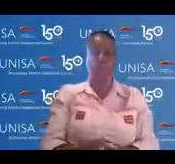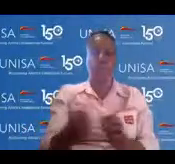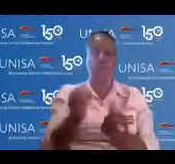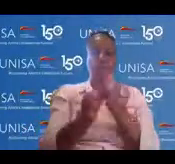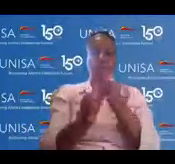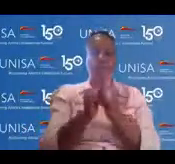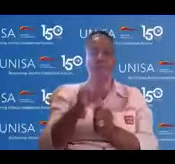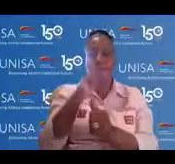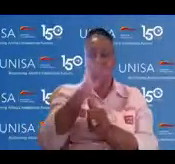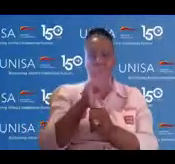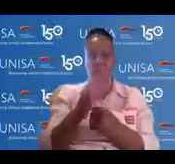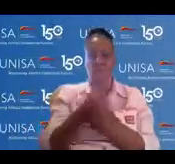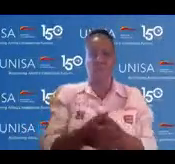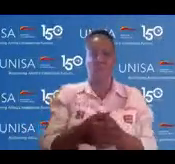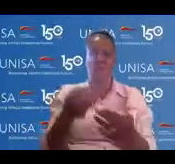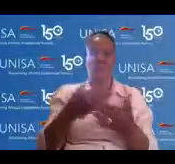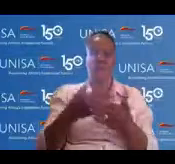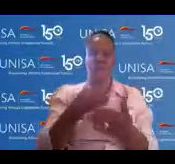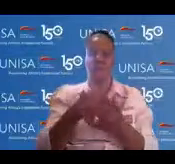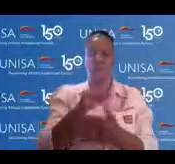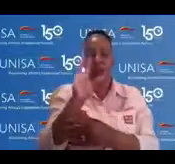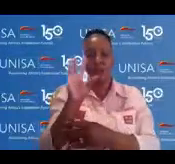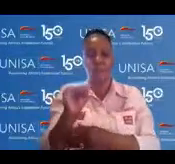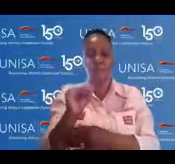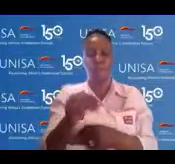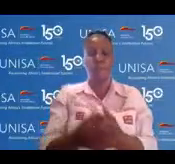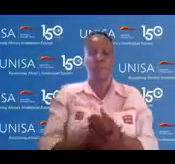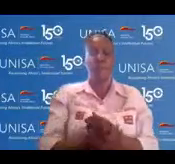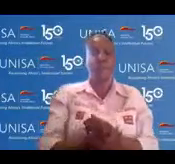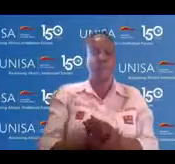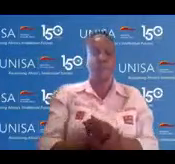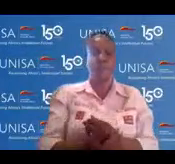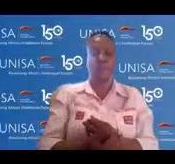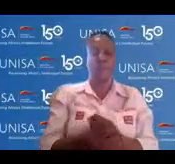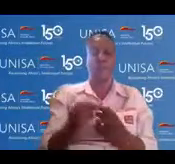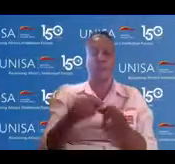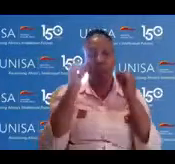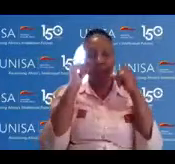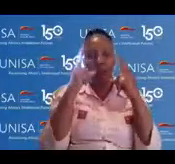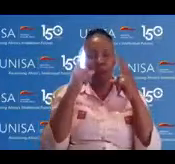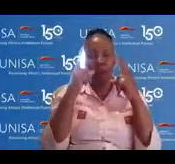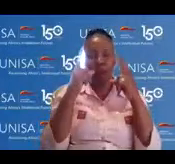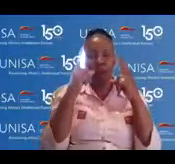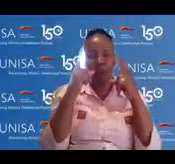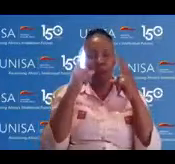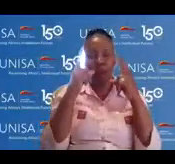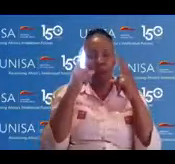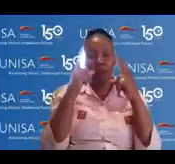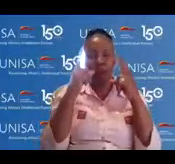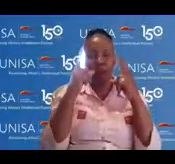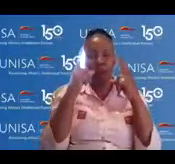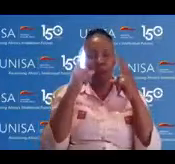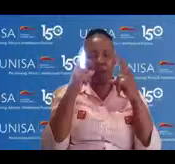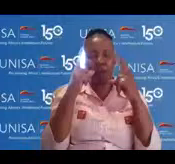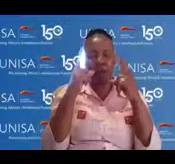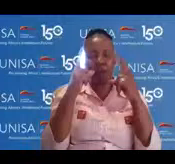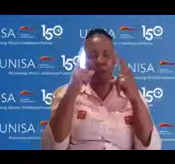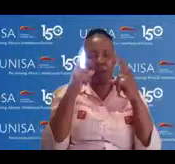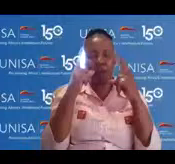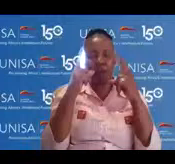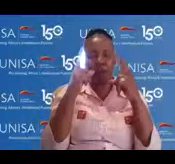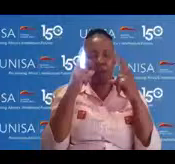earlier I asked the question, if you are aware that anyone can acquire a disability. I decided